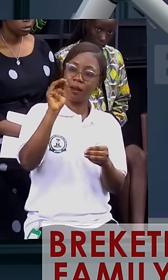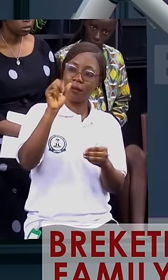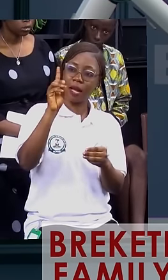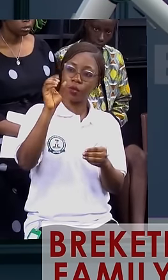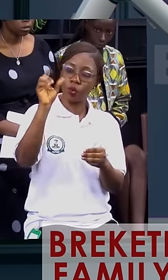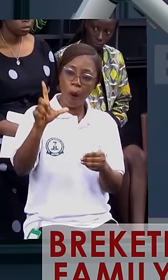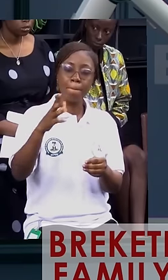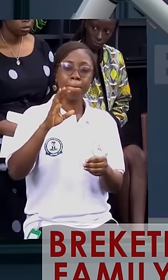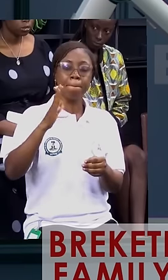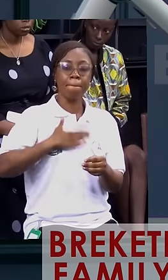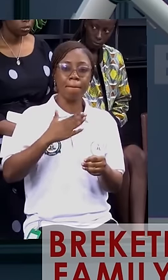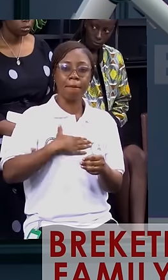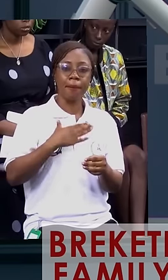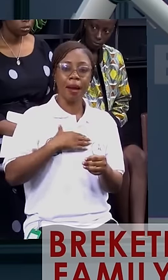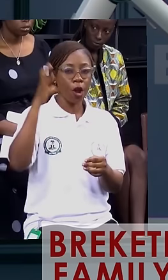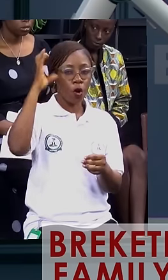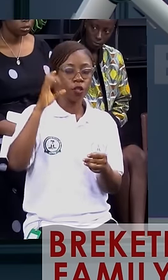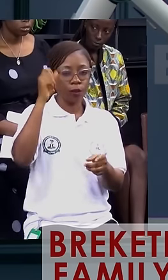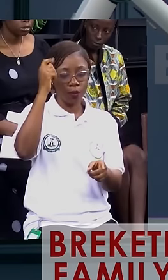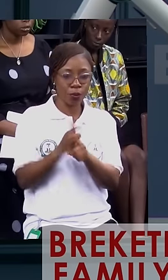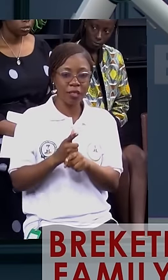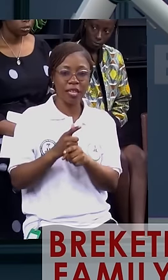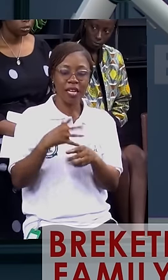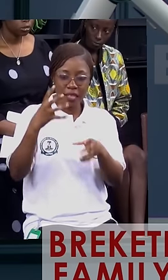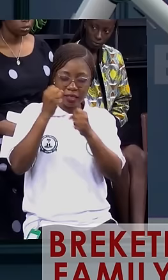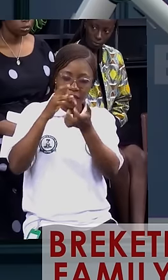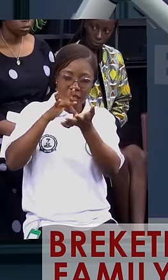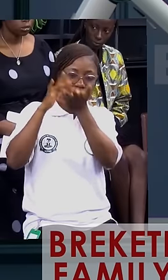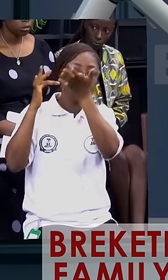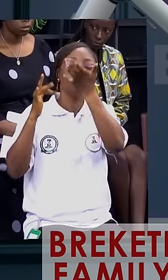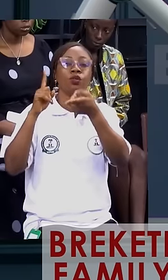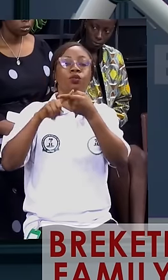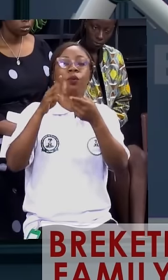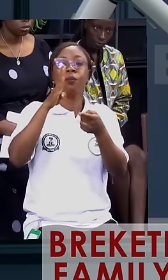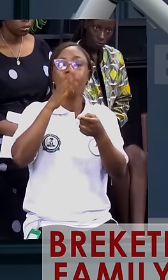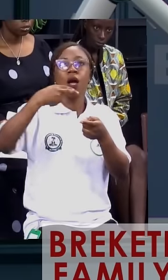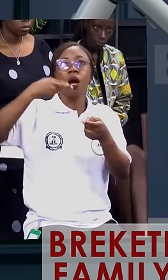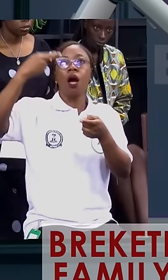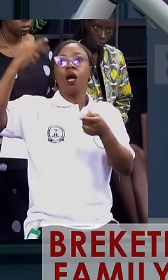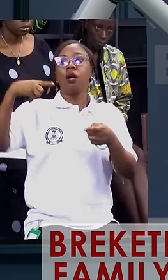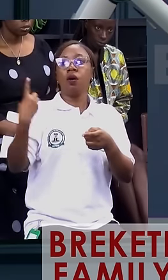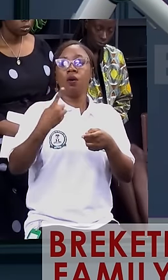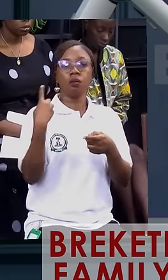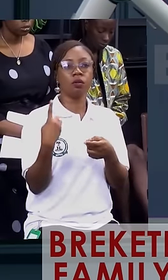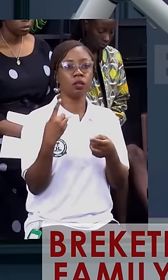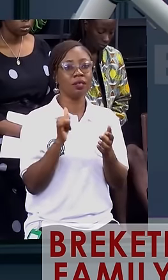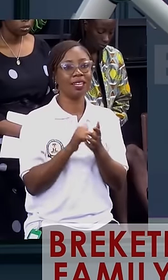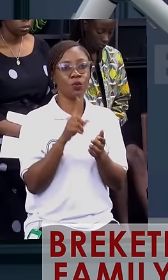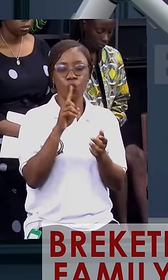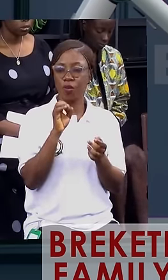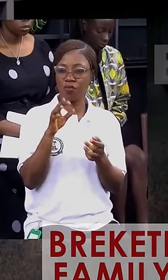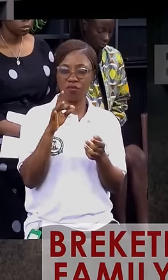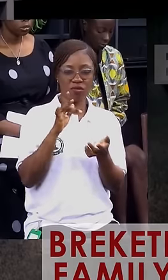Tramadol, and he takes it every hour for him to be high and get up." Yes, so it's one of the drugs of